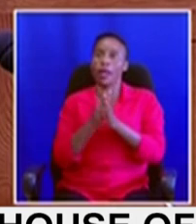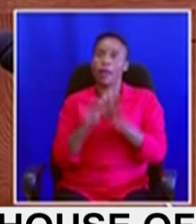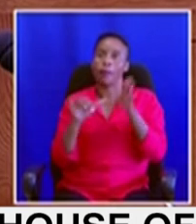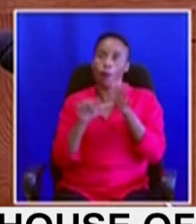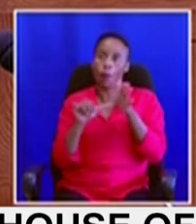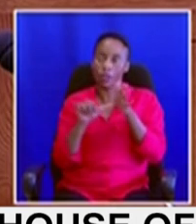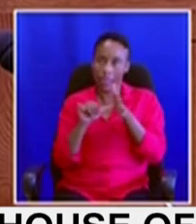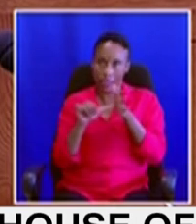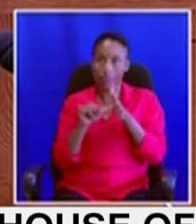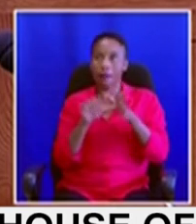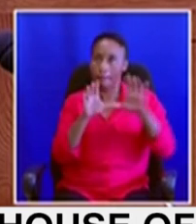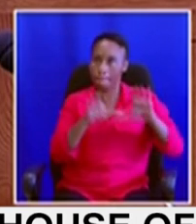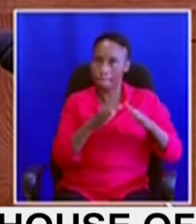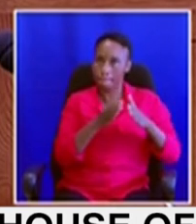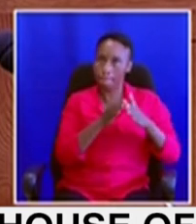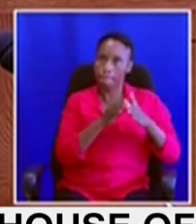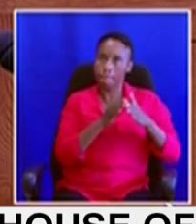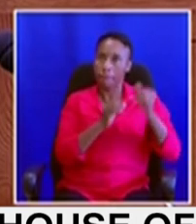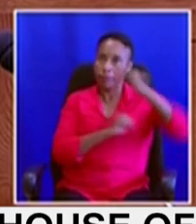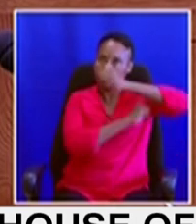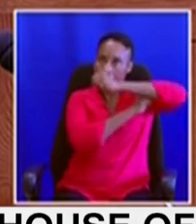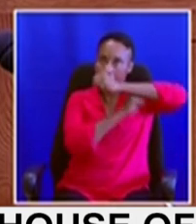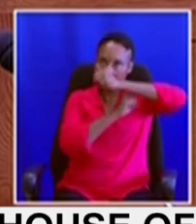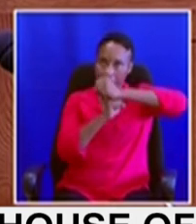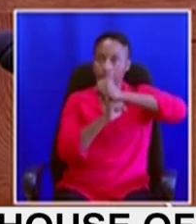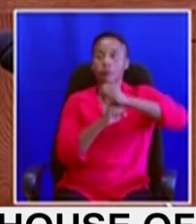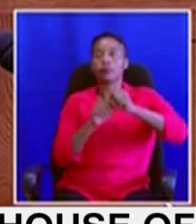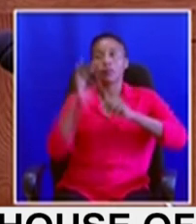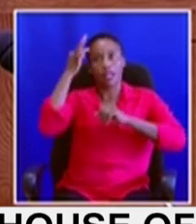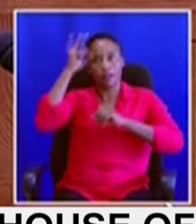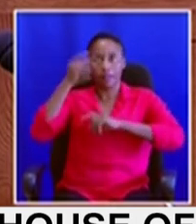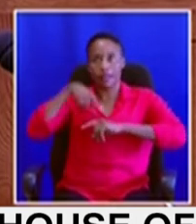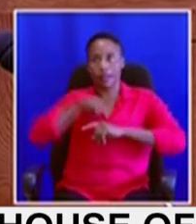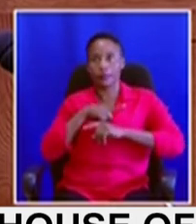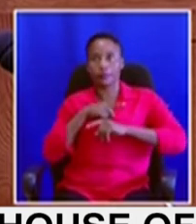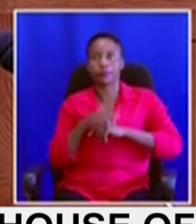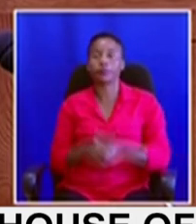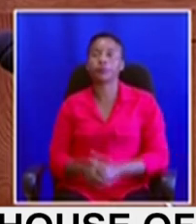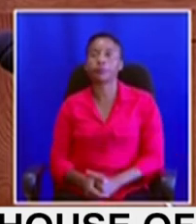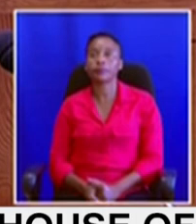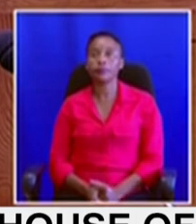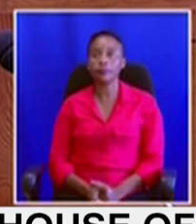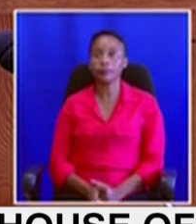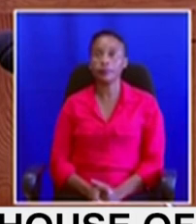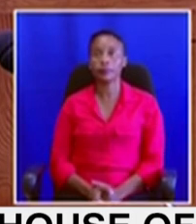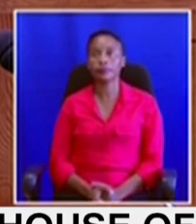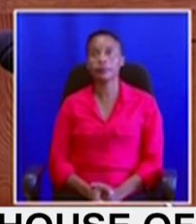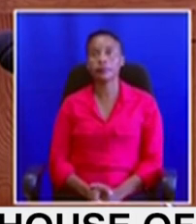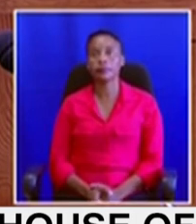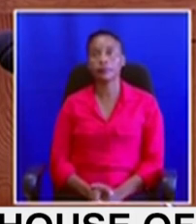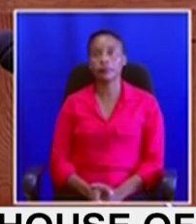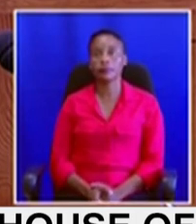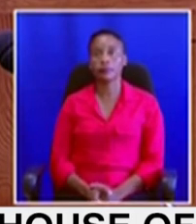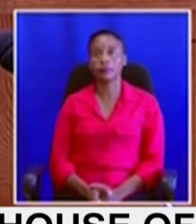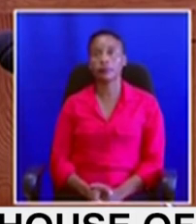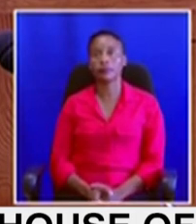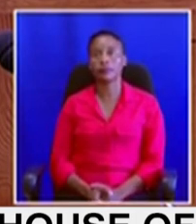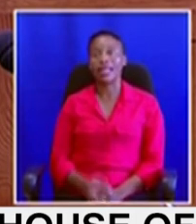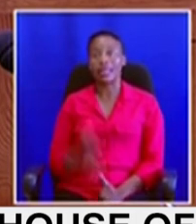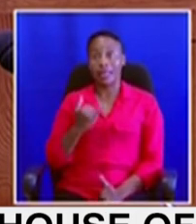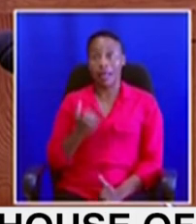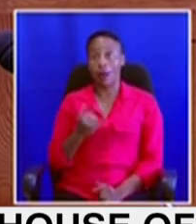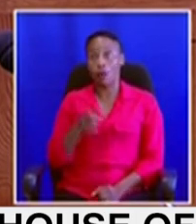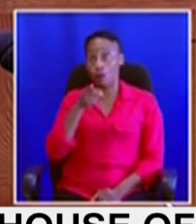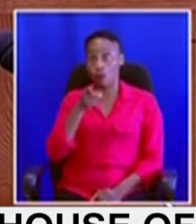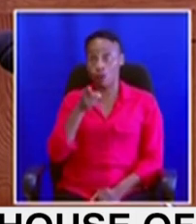aspect of our, or layer of our government. Now, as the institution of traditional